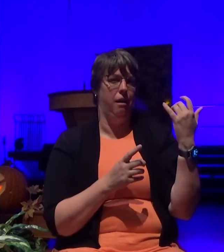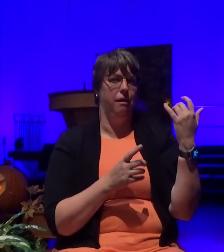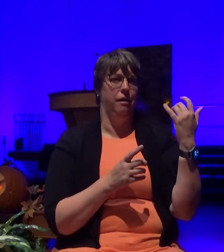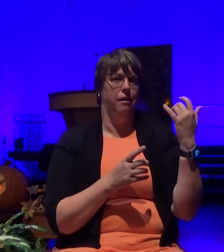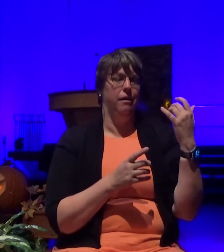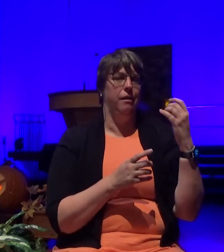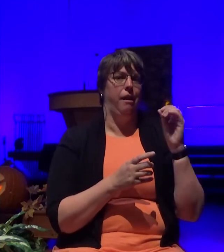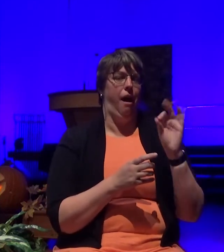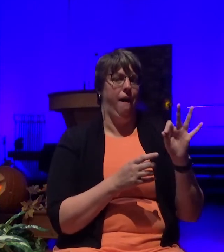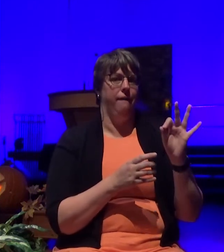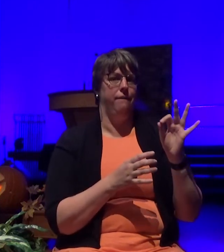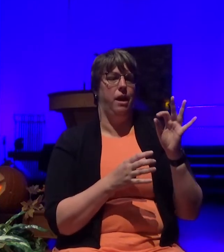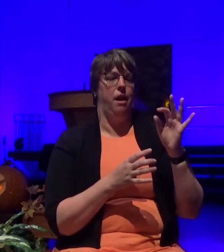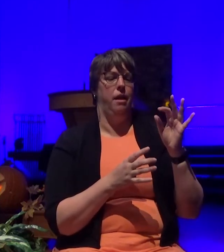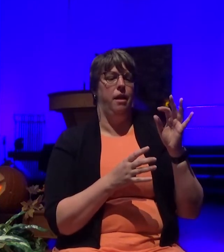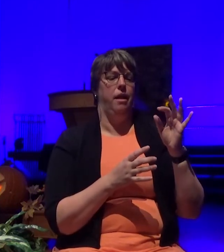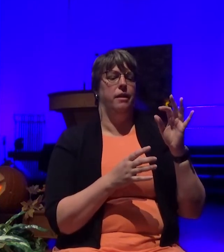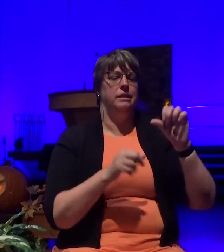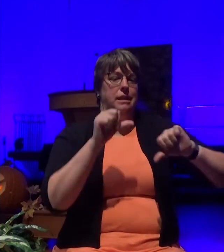But anyway, I digress.